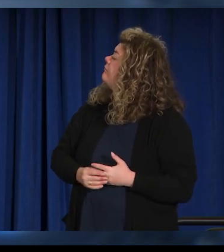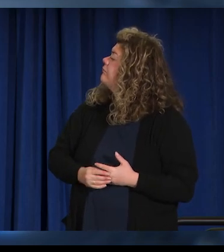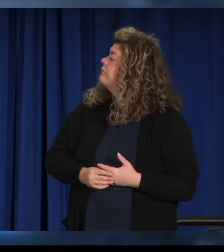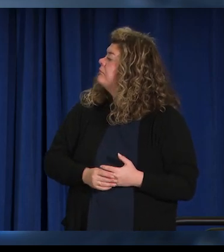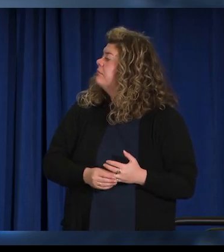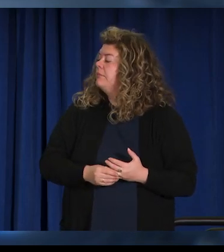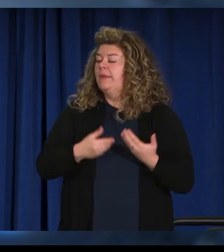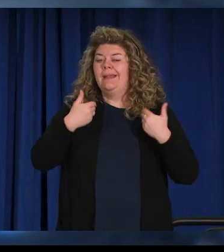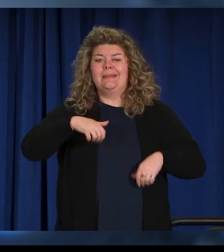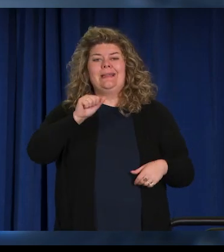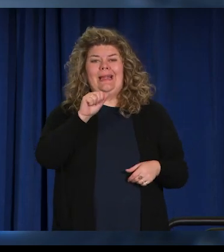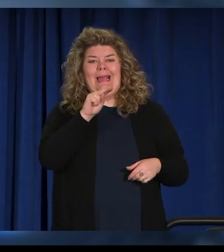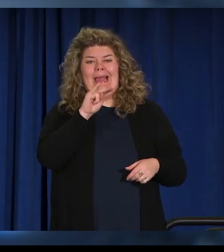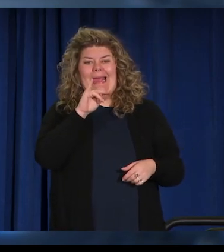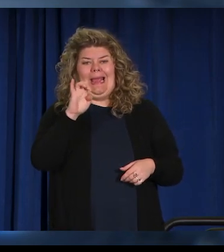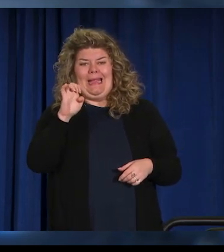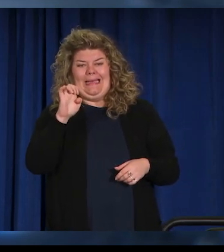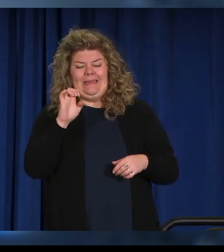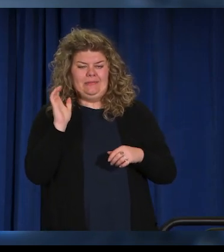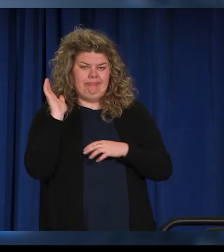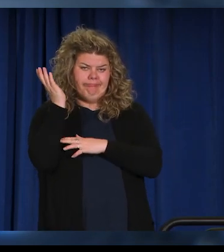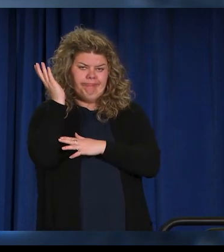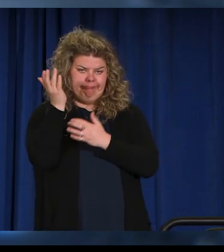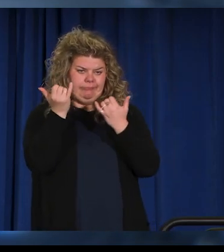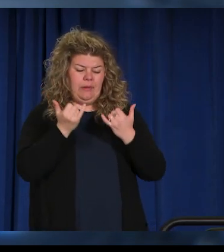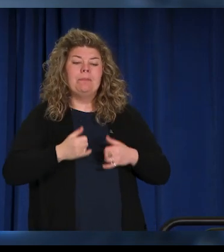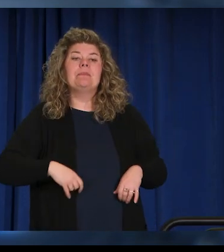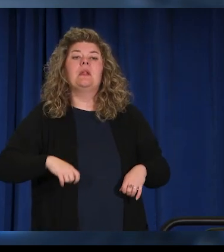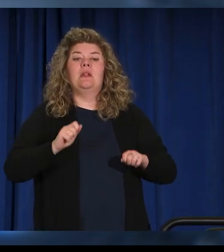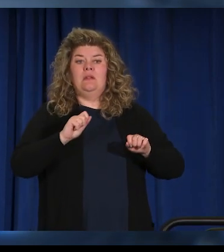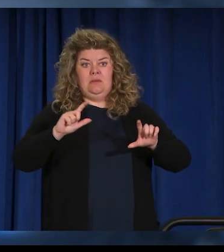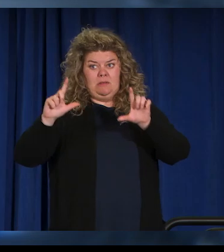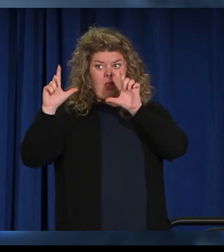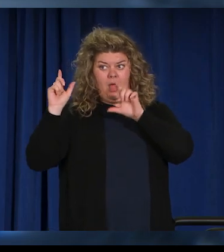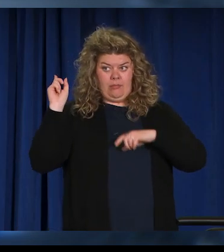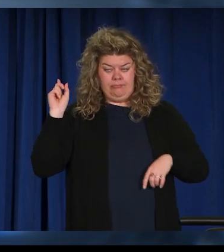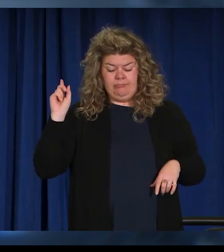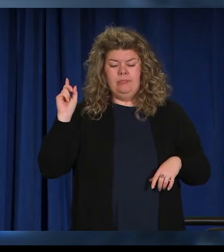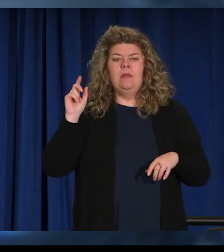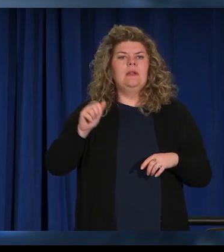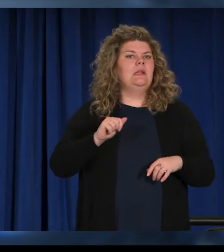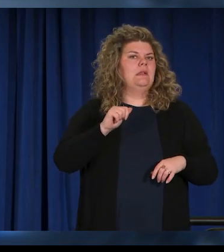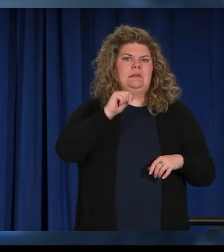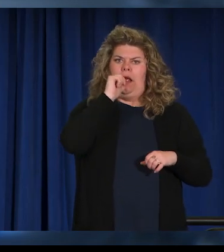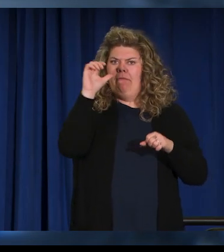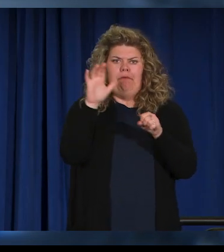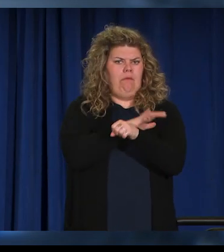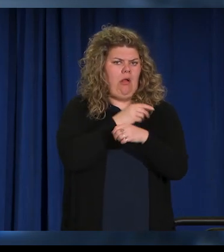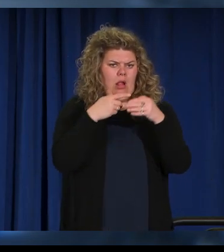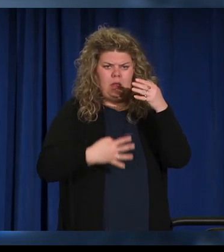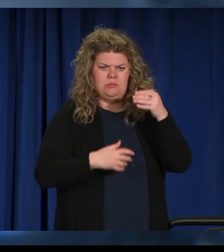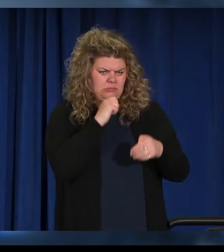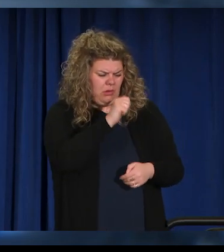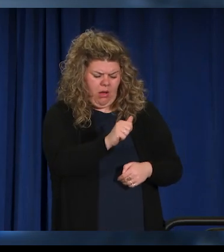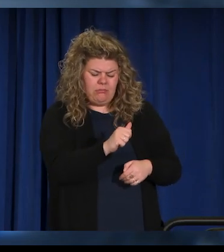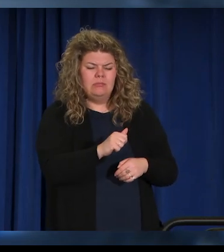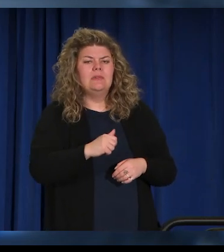This is Annie speaking. I'm going to get this up. All right, so on this slide, we've displayed a non-exhaustive list of some